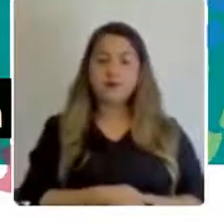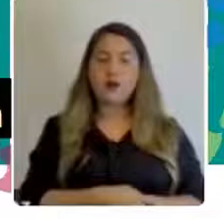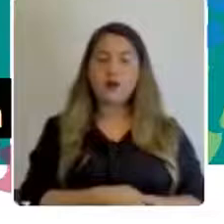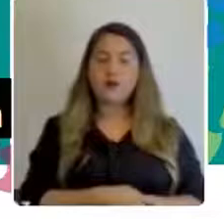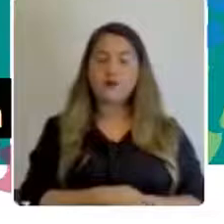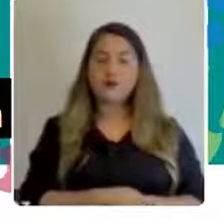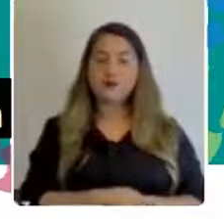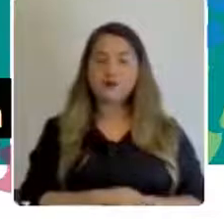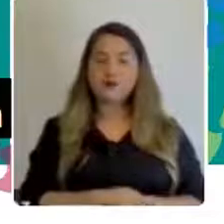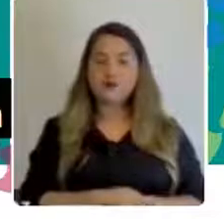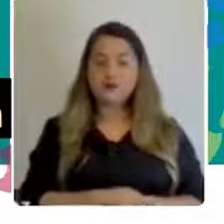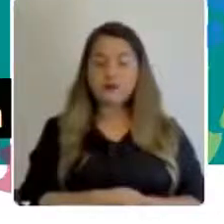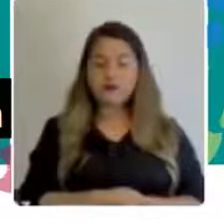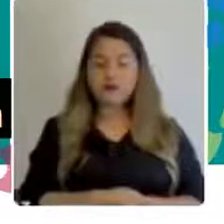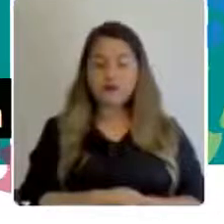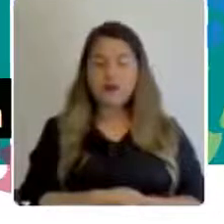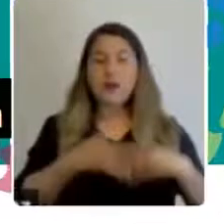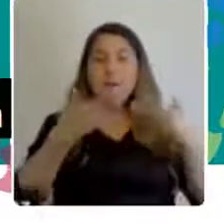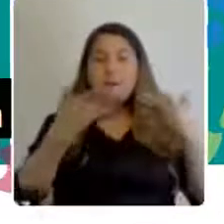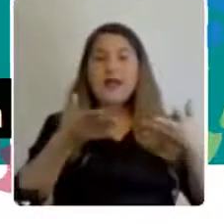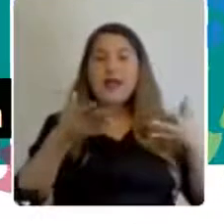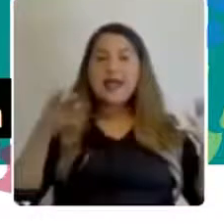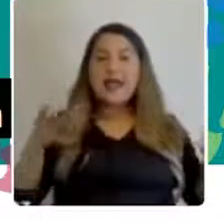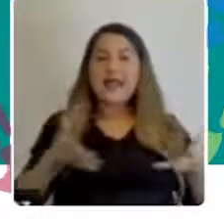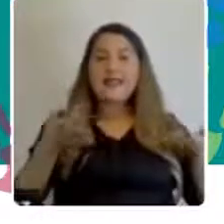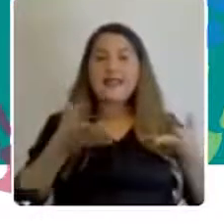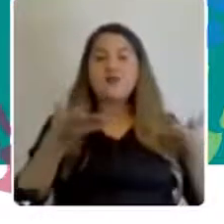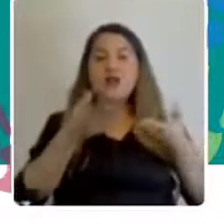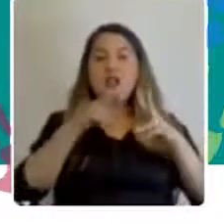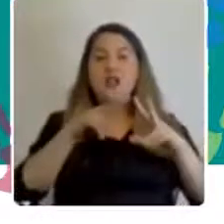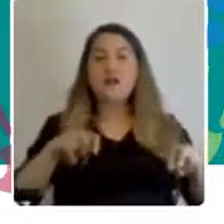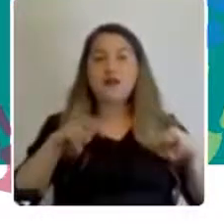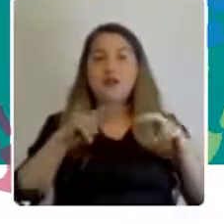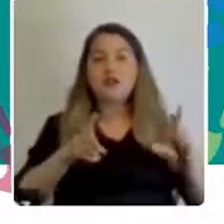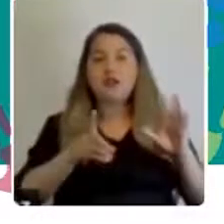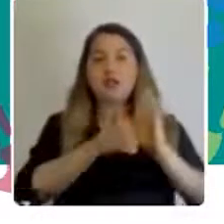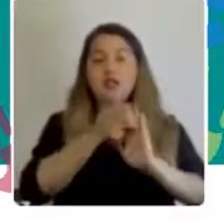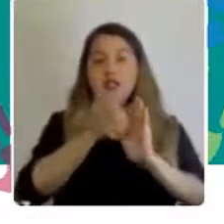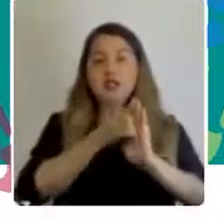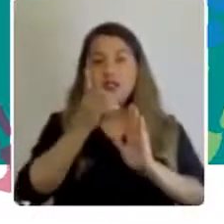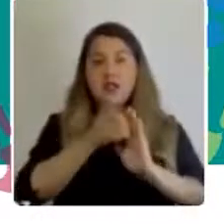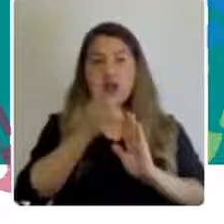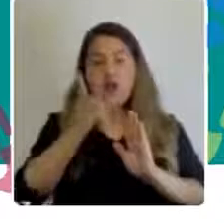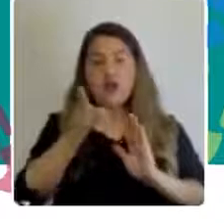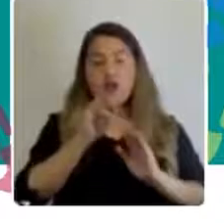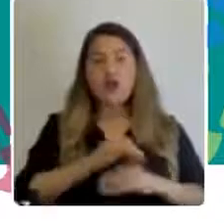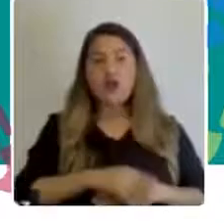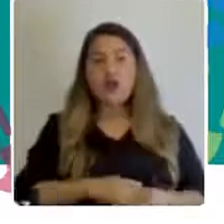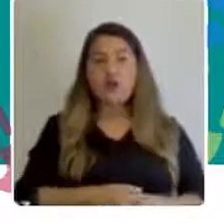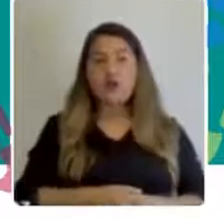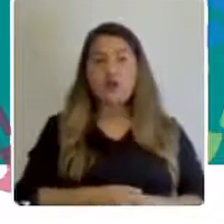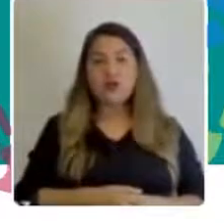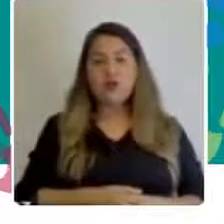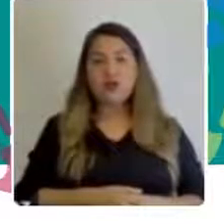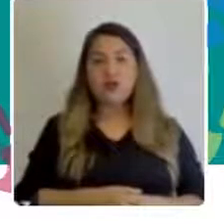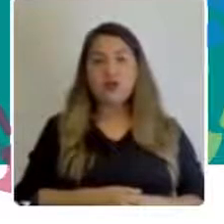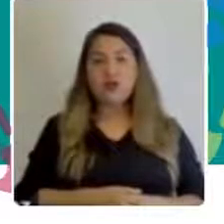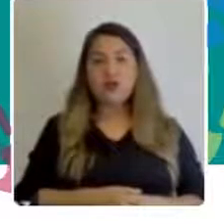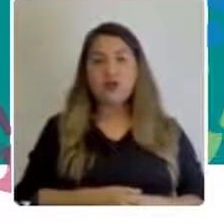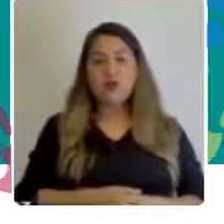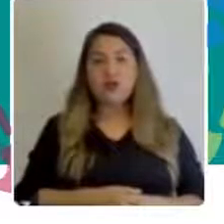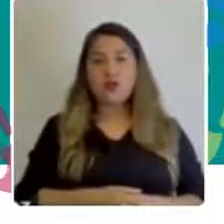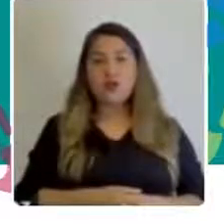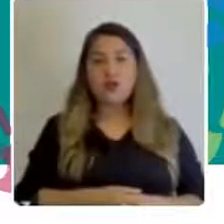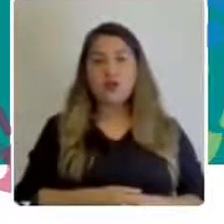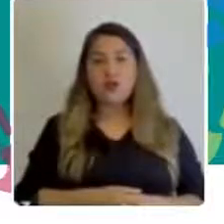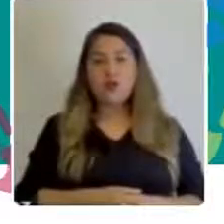the development and marketing of orphan drug, in general, of medicines, in order to